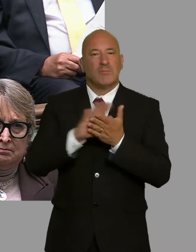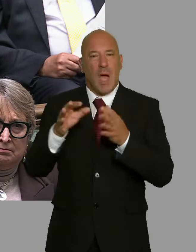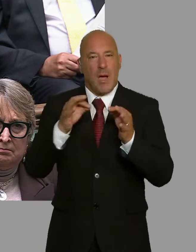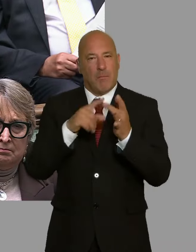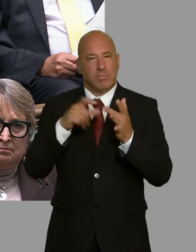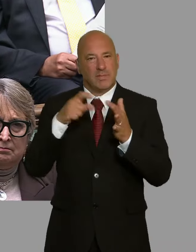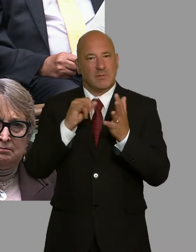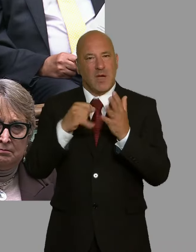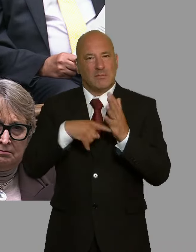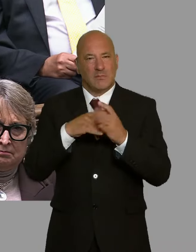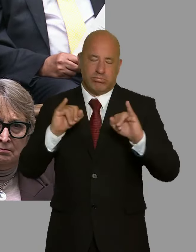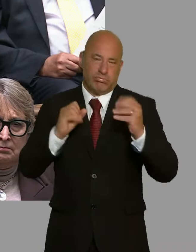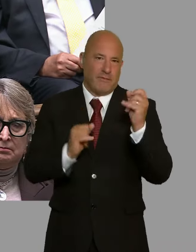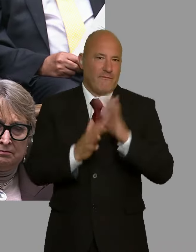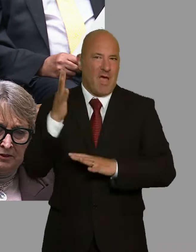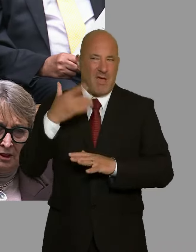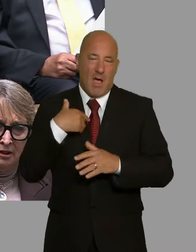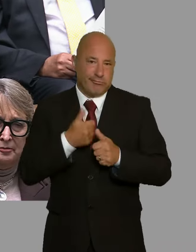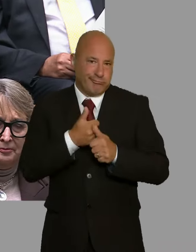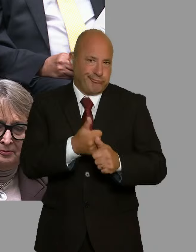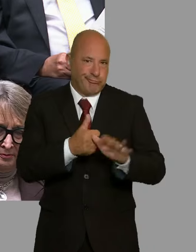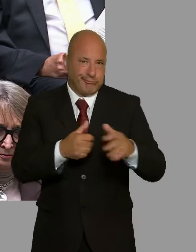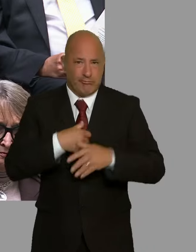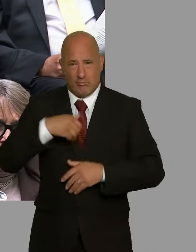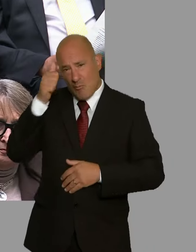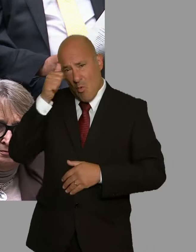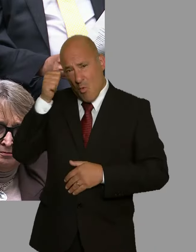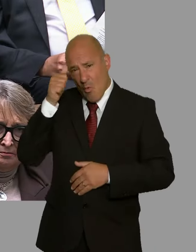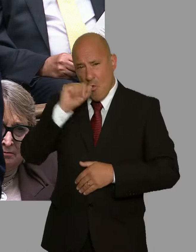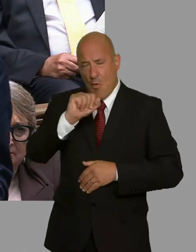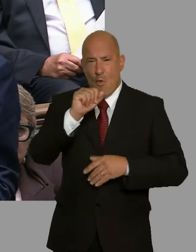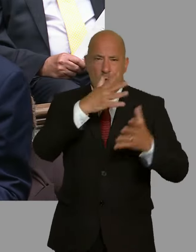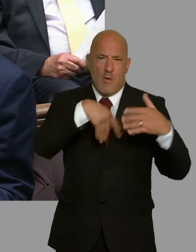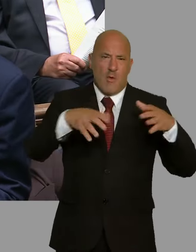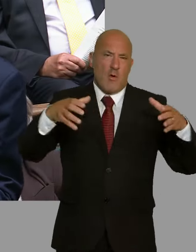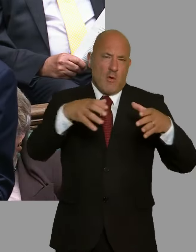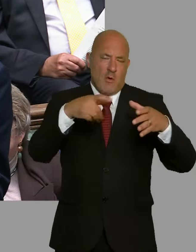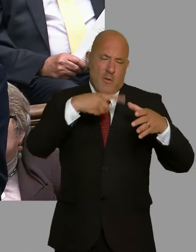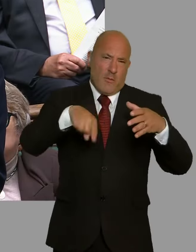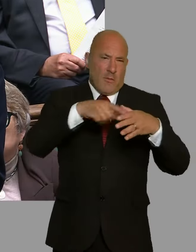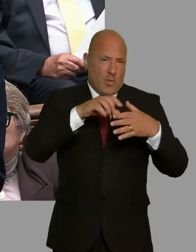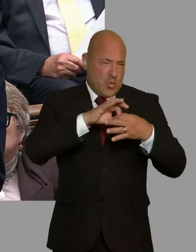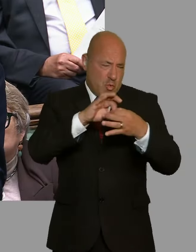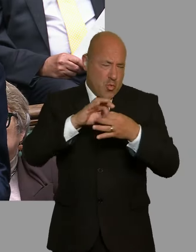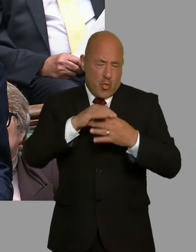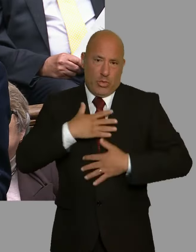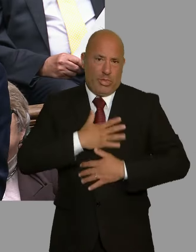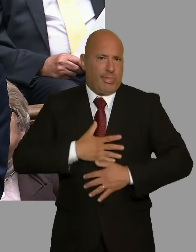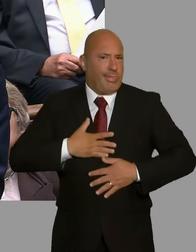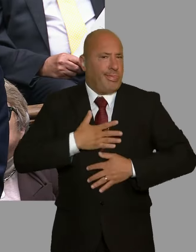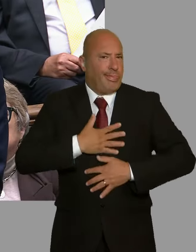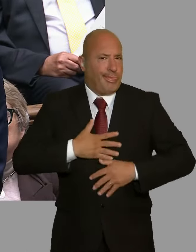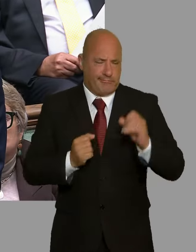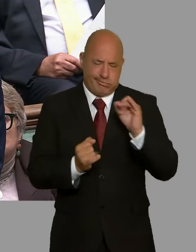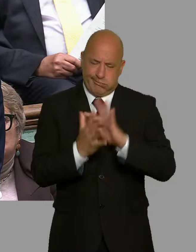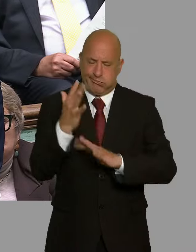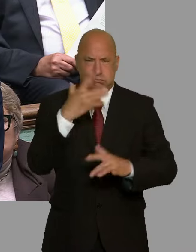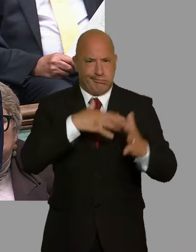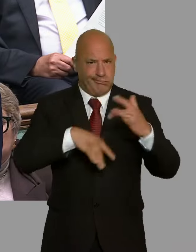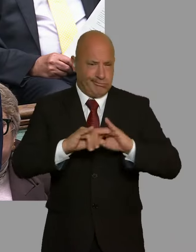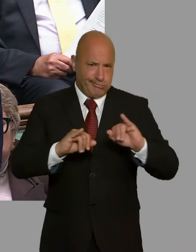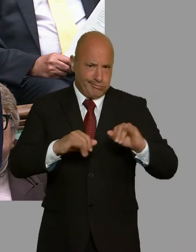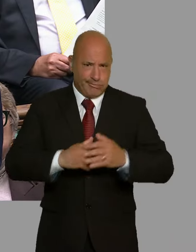Logan were true heroes, as was Dave Chester. And I hope the full prayers and thoughts of the House are with